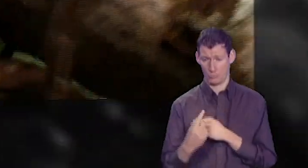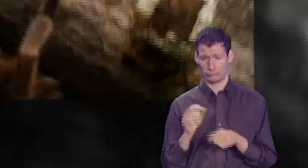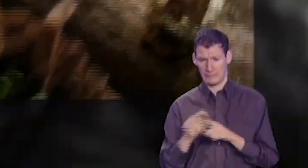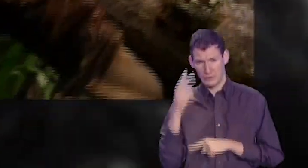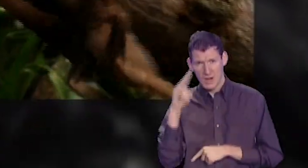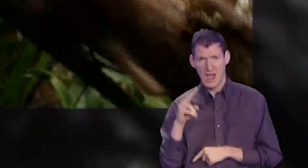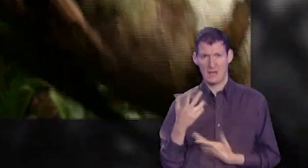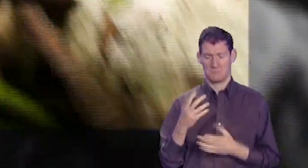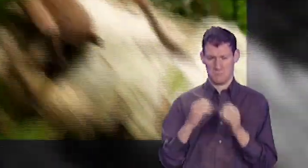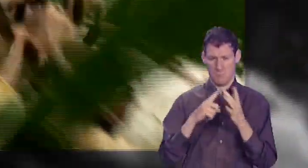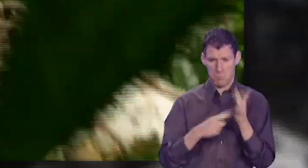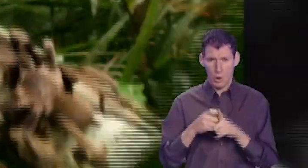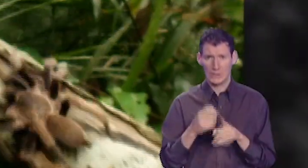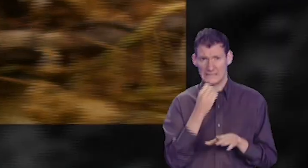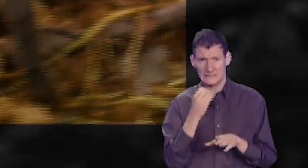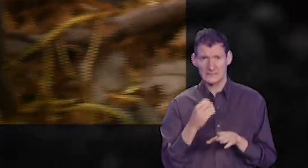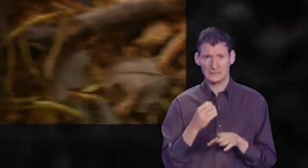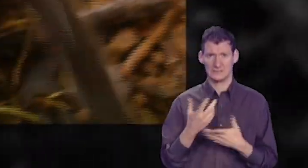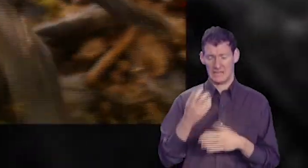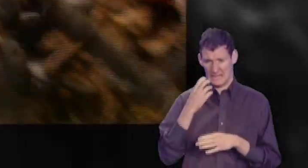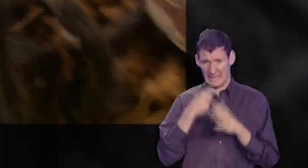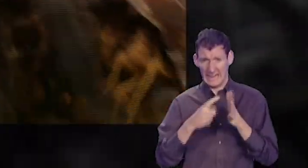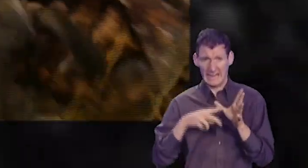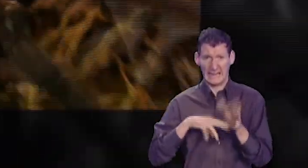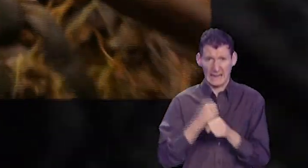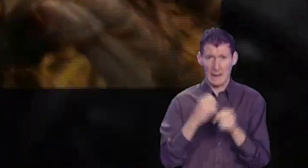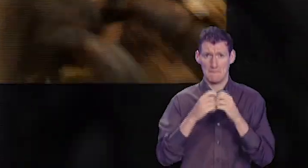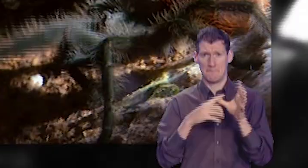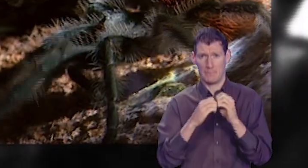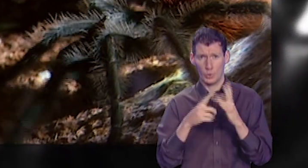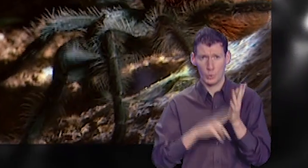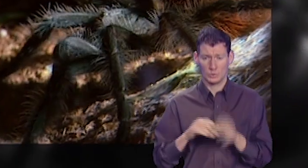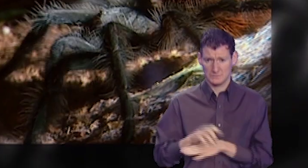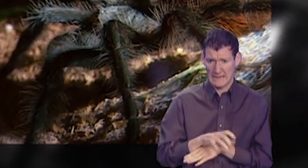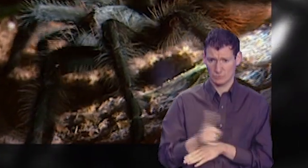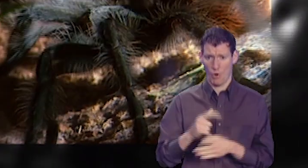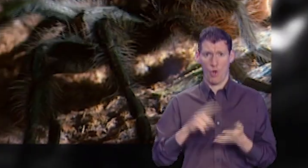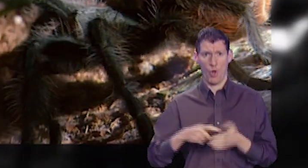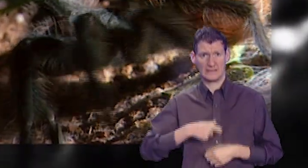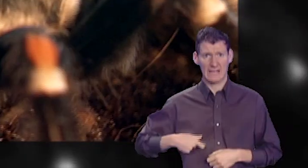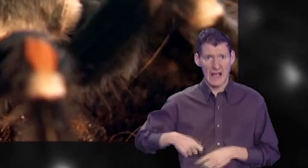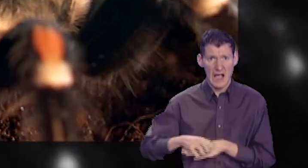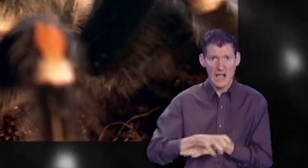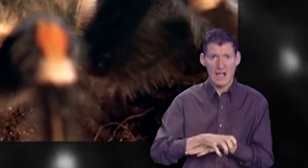names. Bird-eating spider, king baboon spider, or earth tigers.